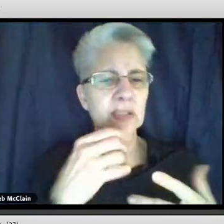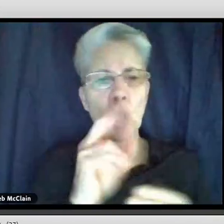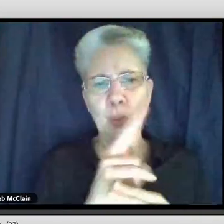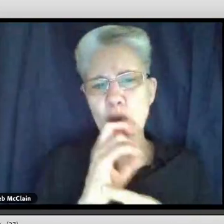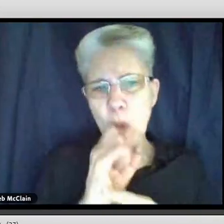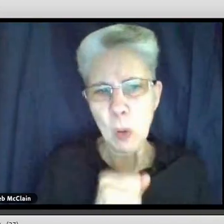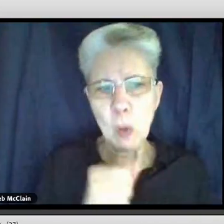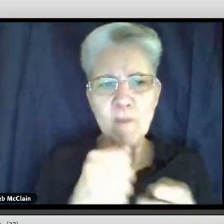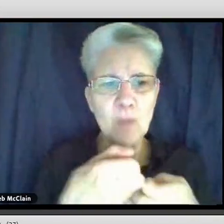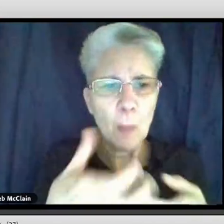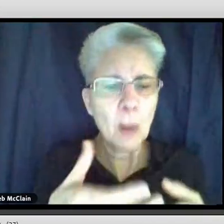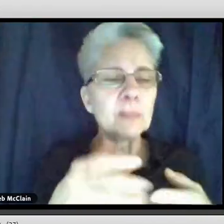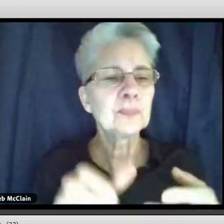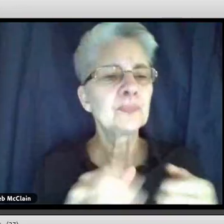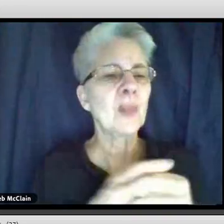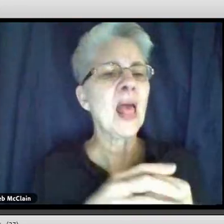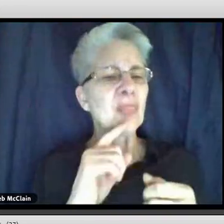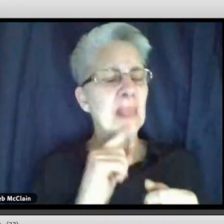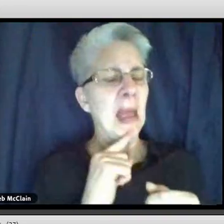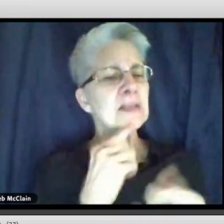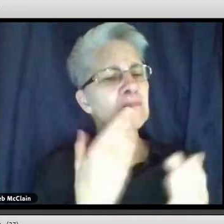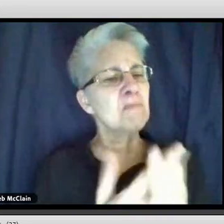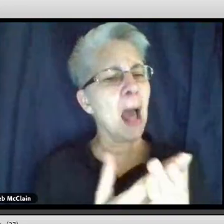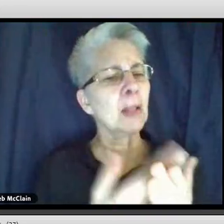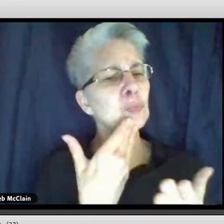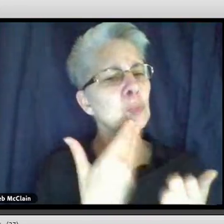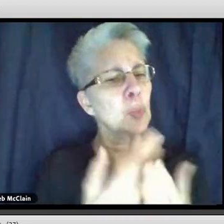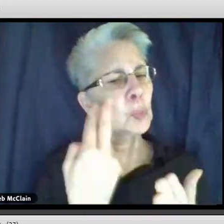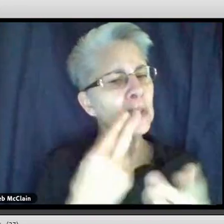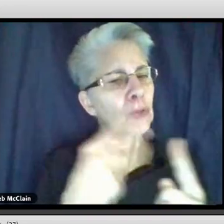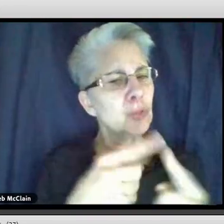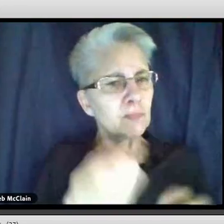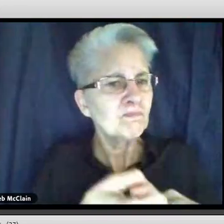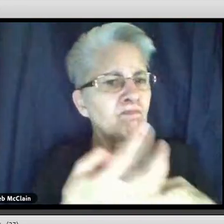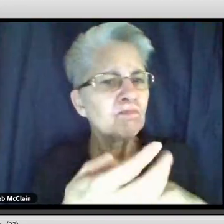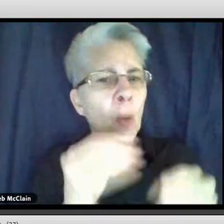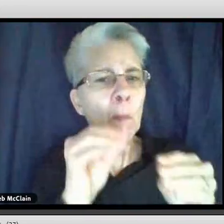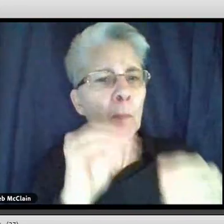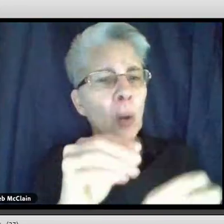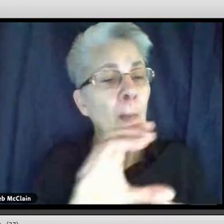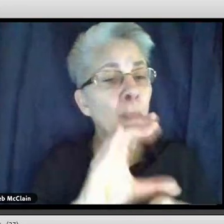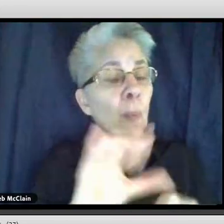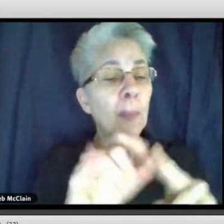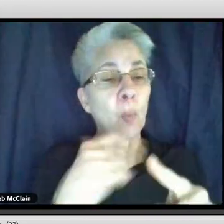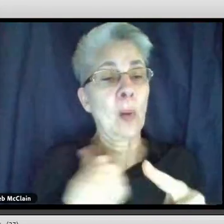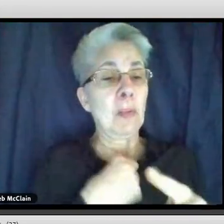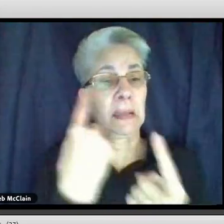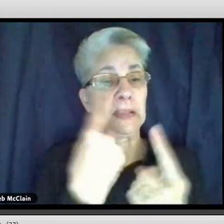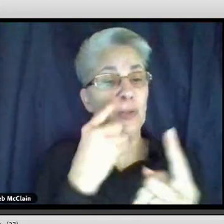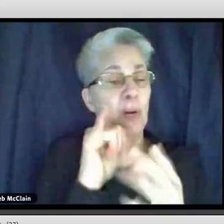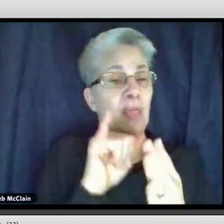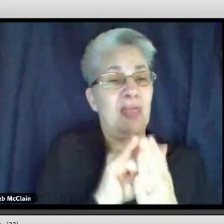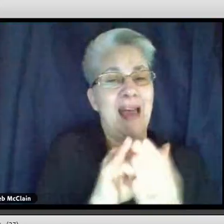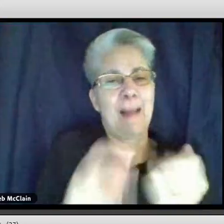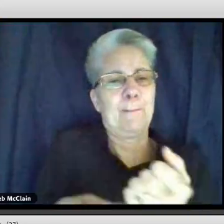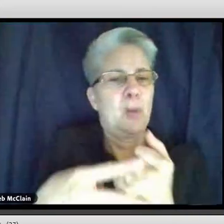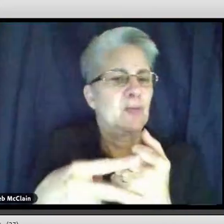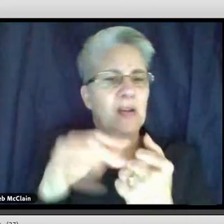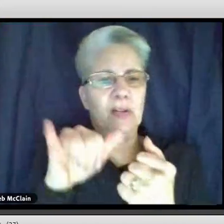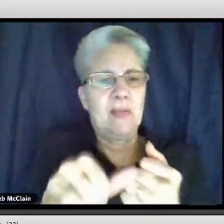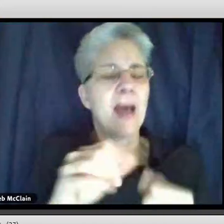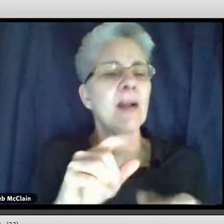item. That is a completely valid reason to digitize something, but that is not what we would consider digital preservation.